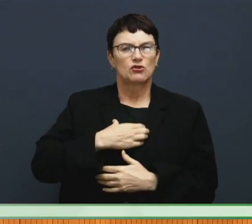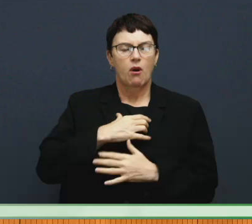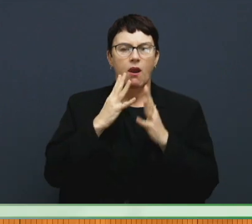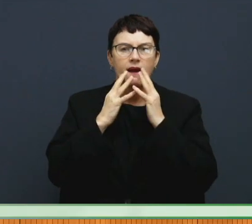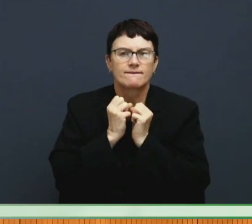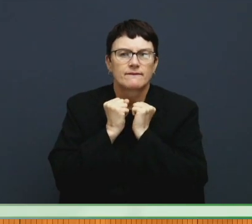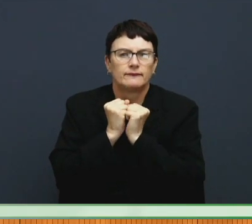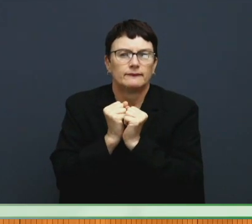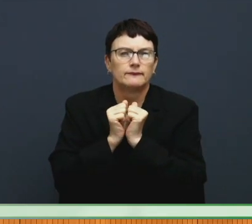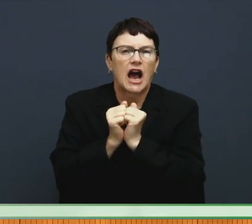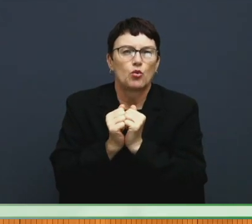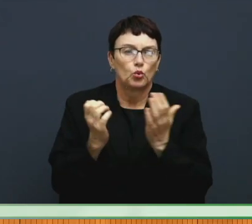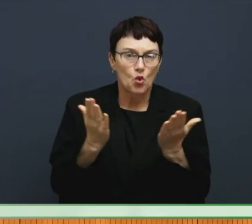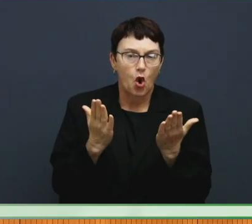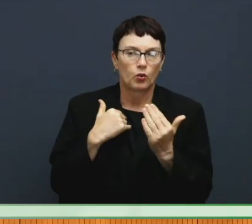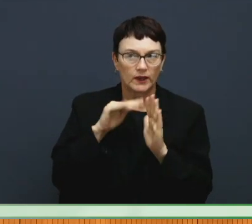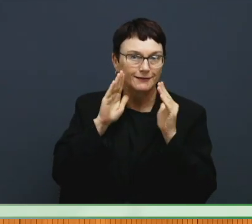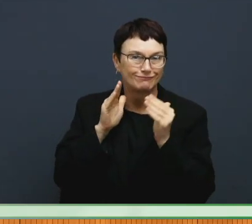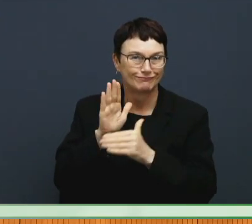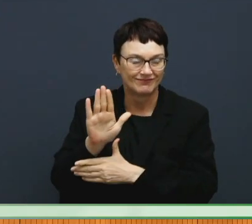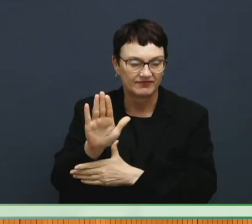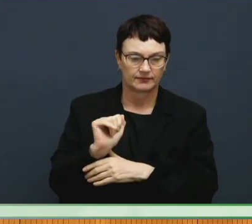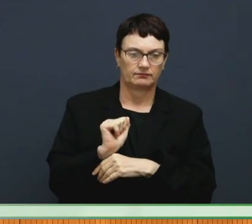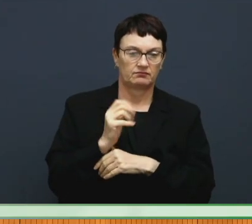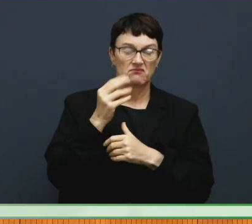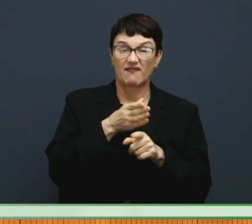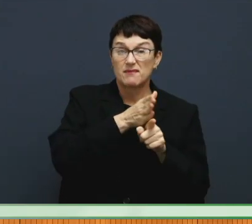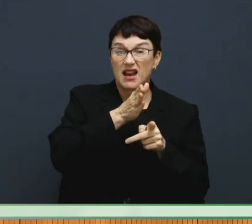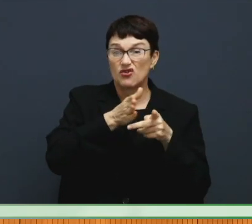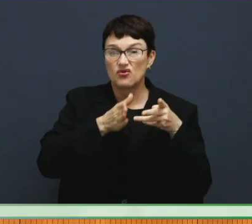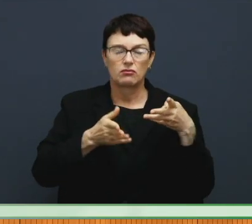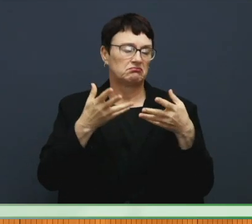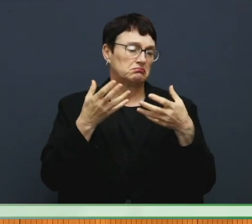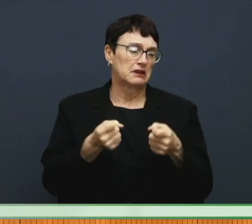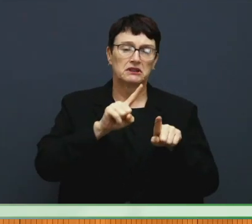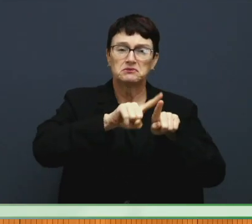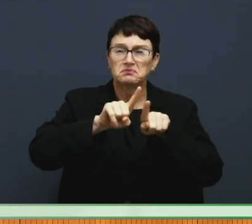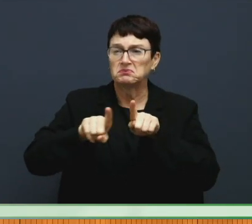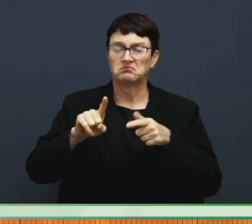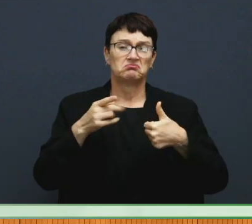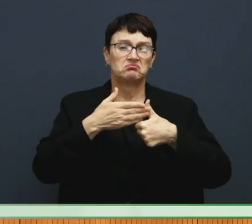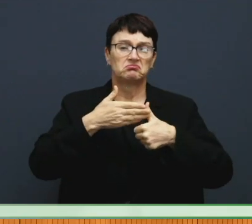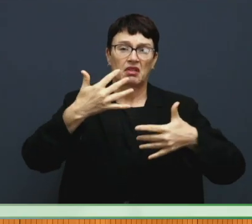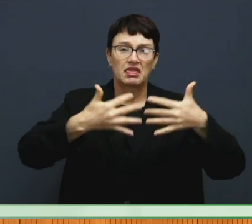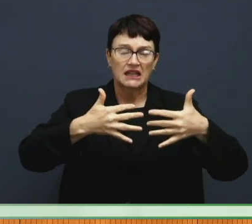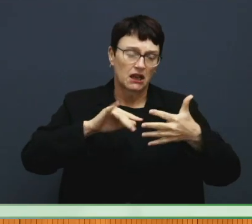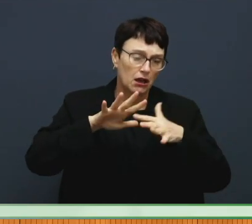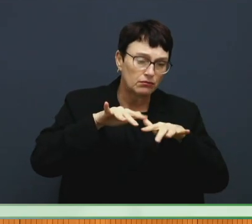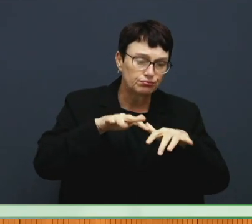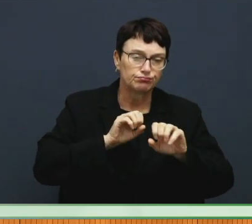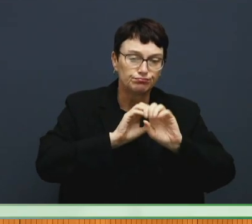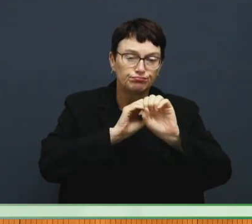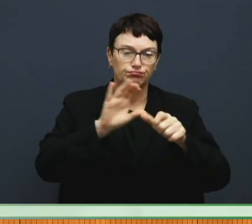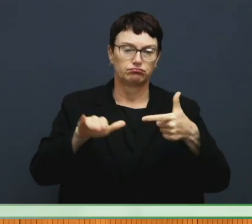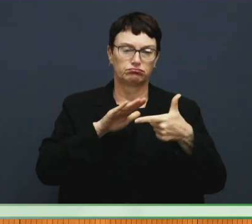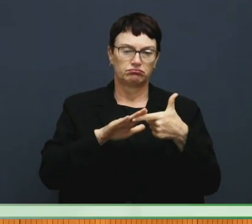major covers courses such as digital painting and cultural and creative project design. The